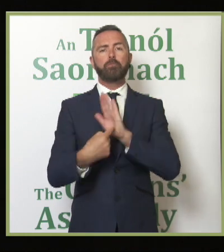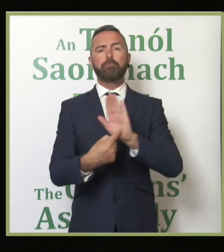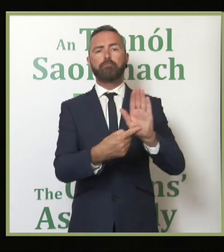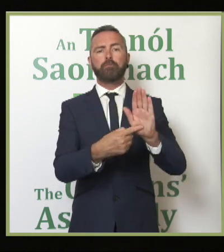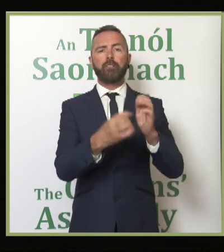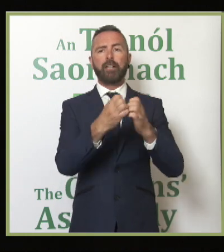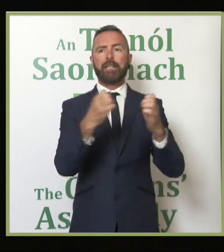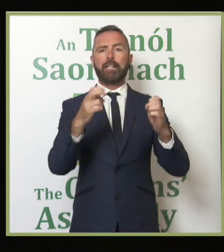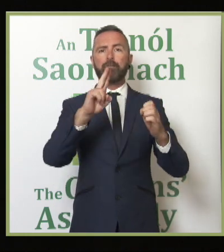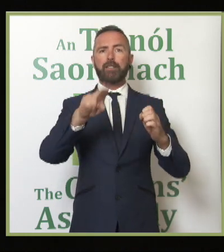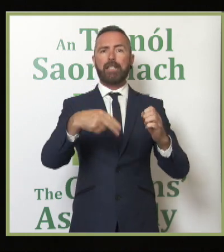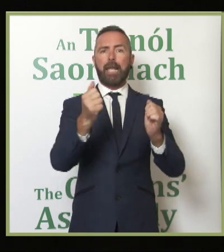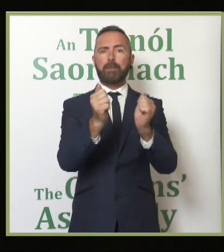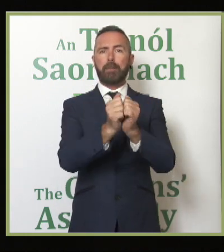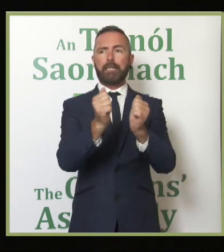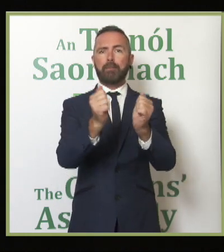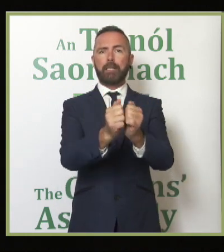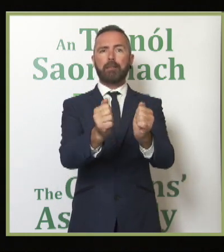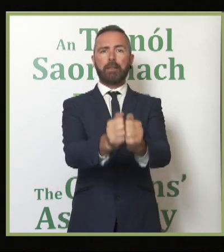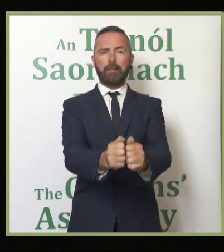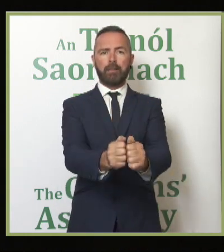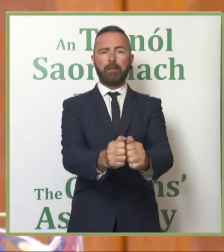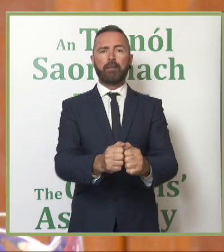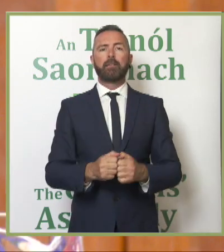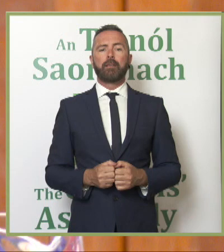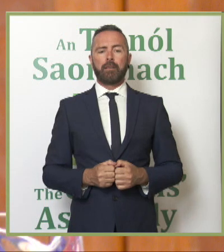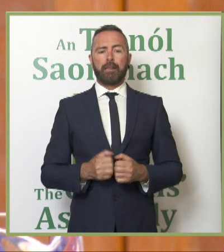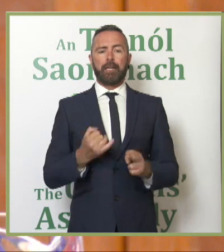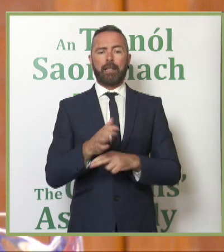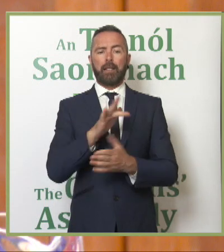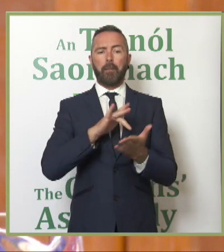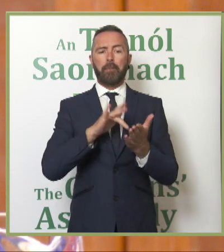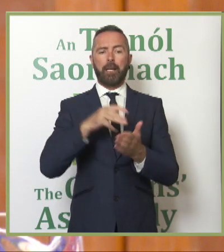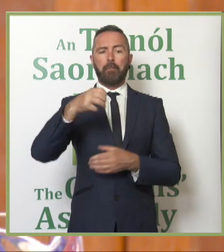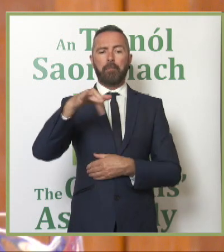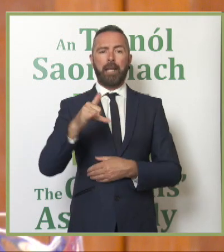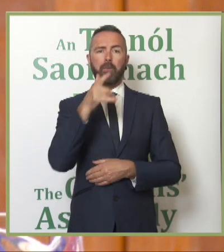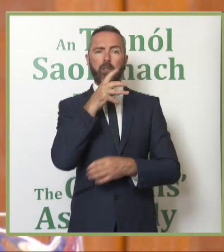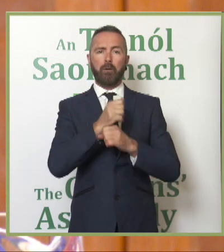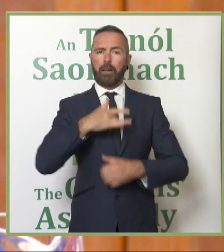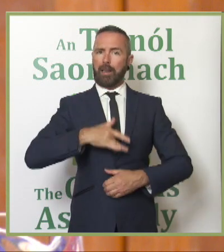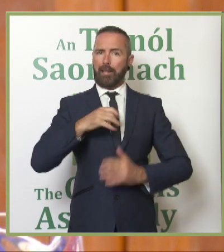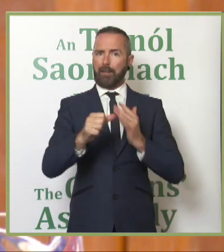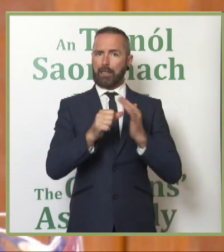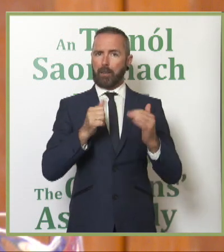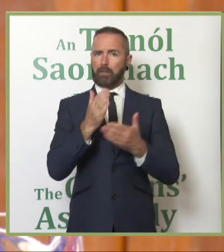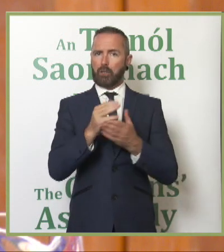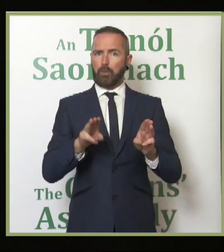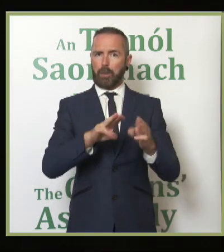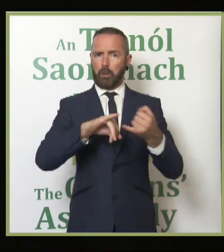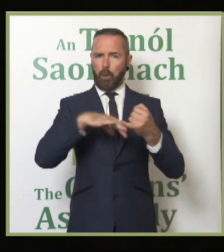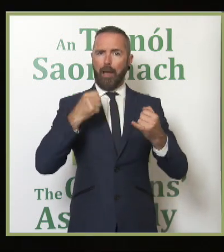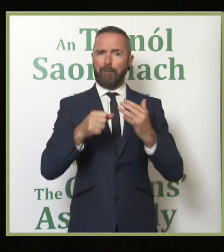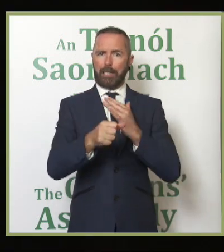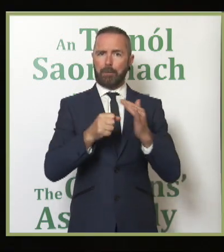already said, our proposal is that the second meeting in middle of May will look at the lived experiences of people in particular who have